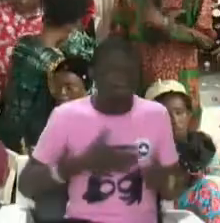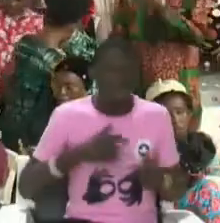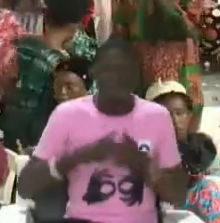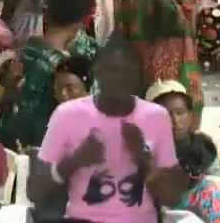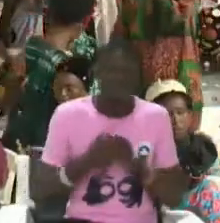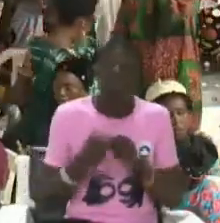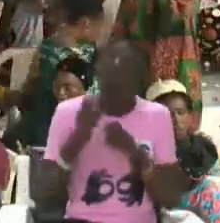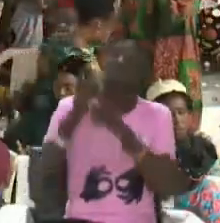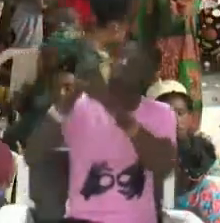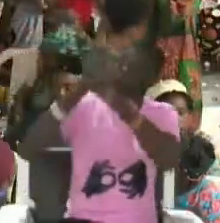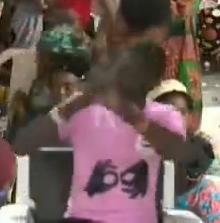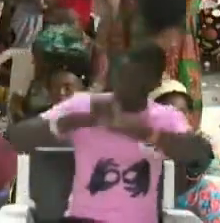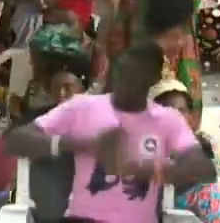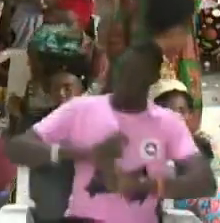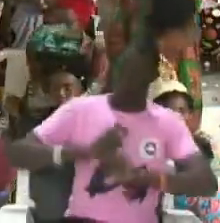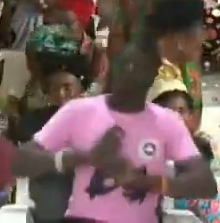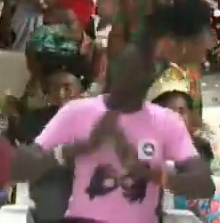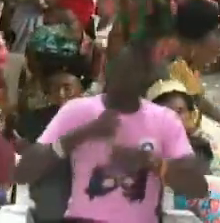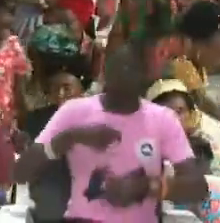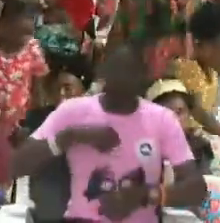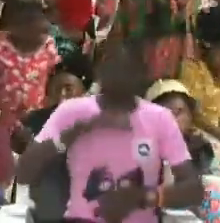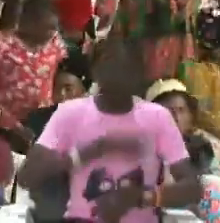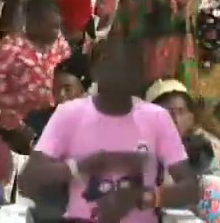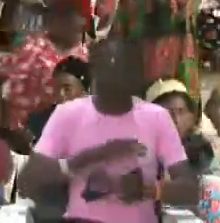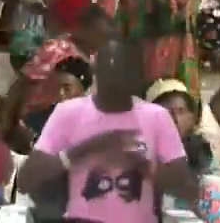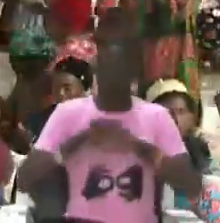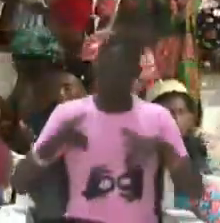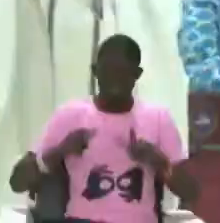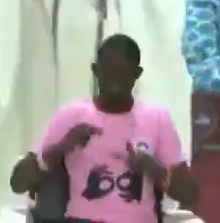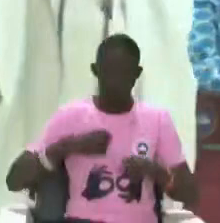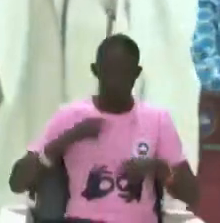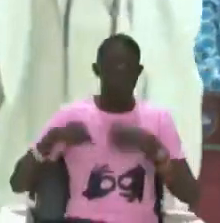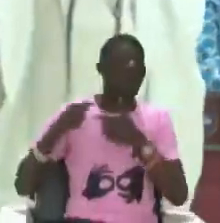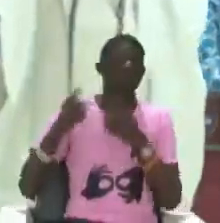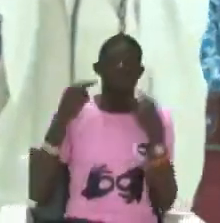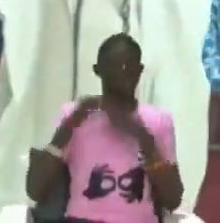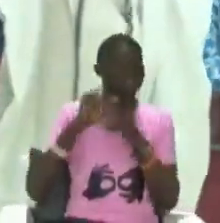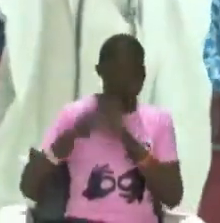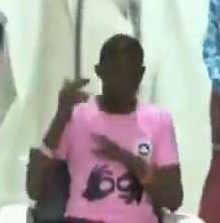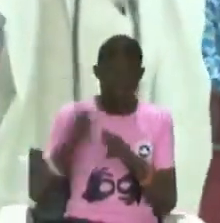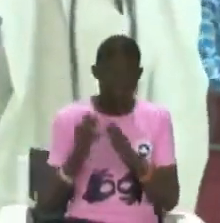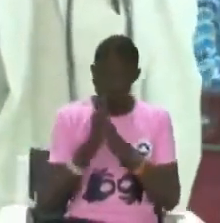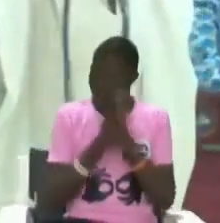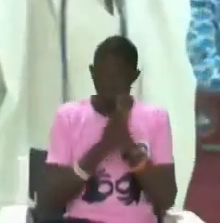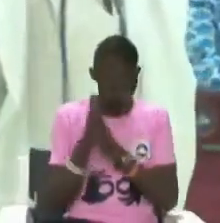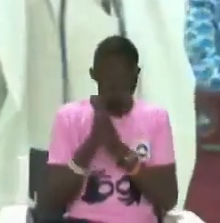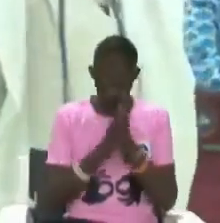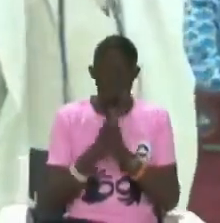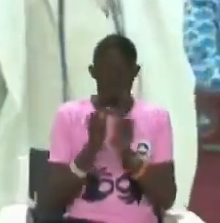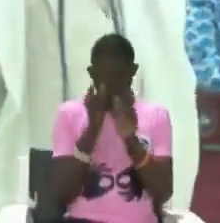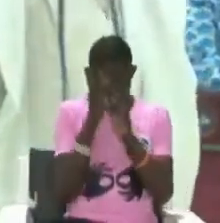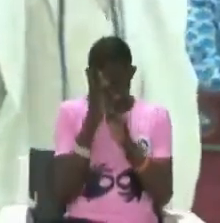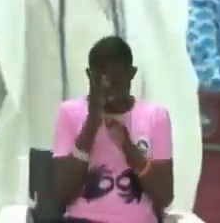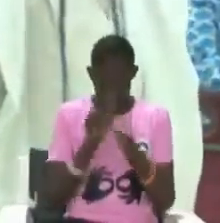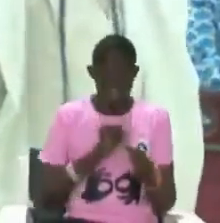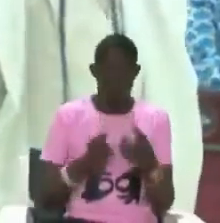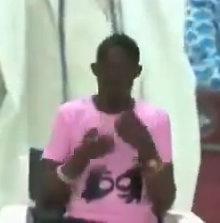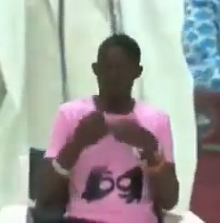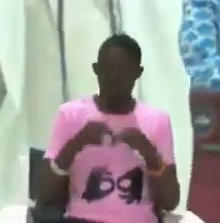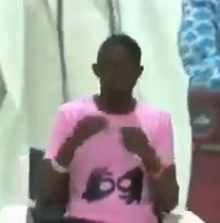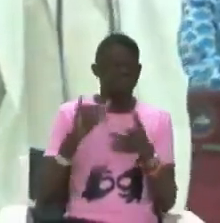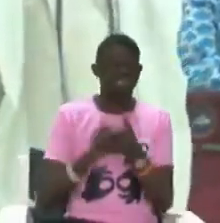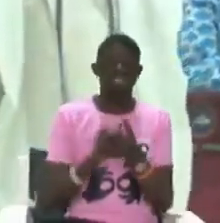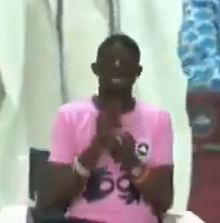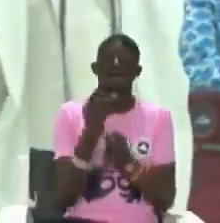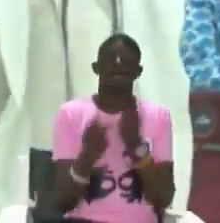that you are going to have your own testimony, and so shall it be with you in the name of Jesus. Oh, Father, we come believing, oh God, that you will